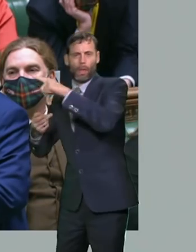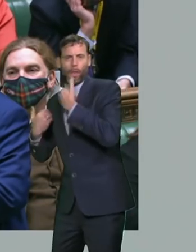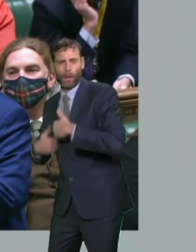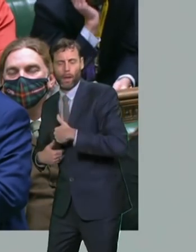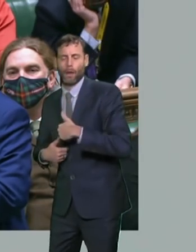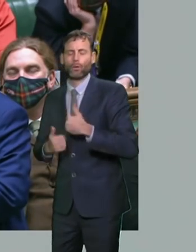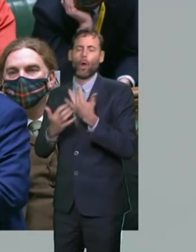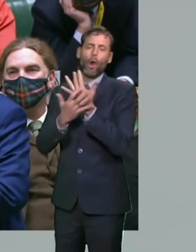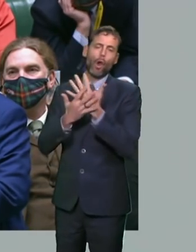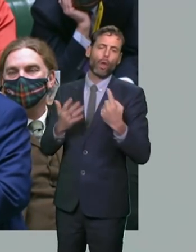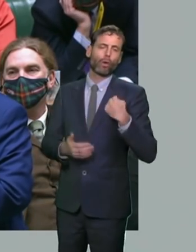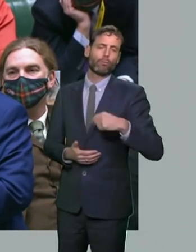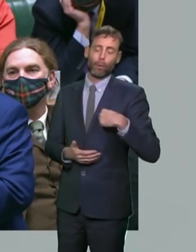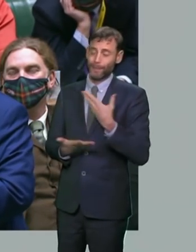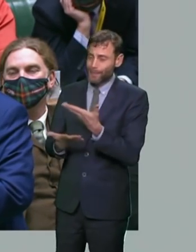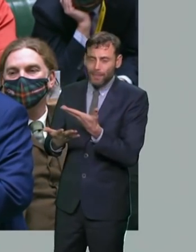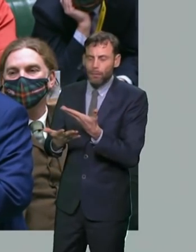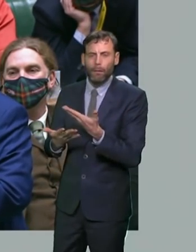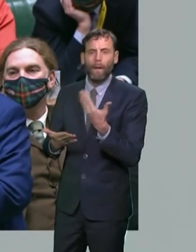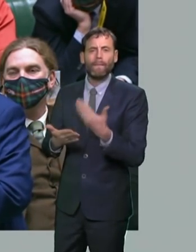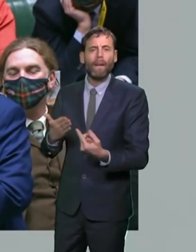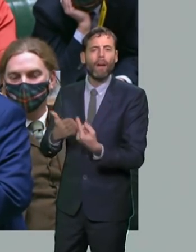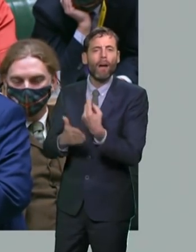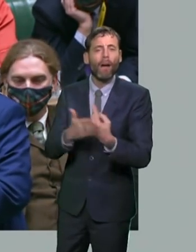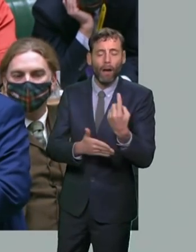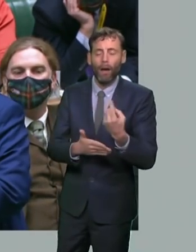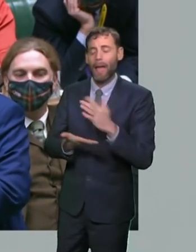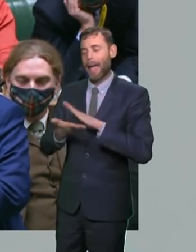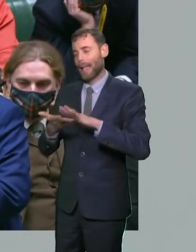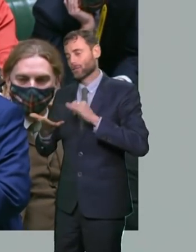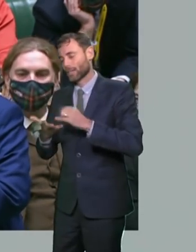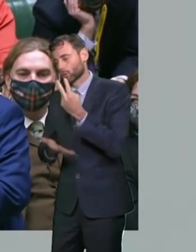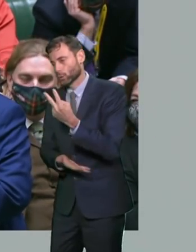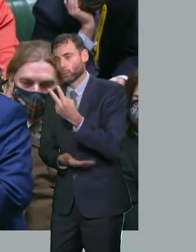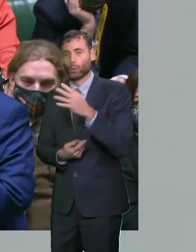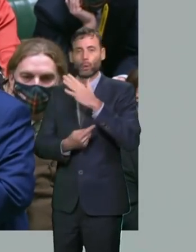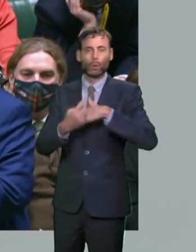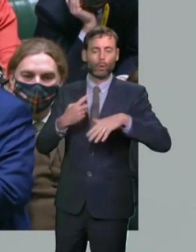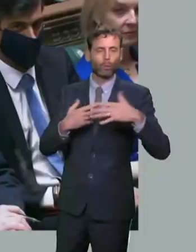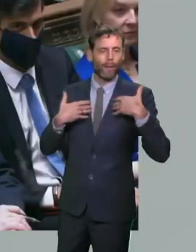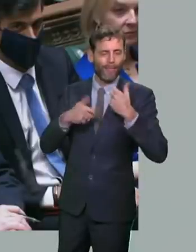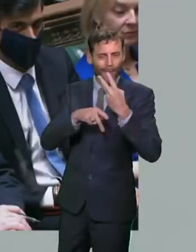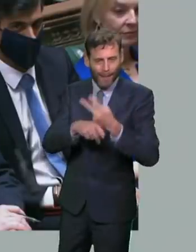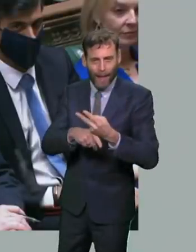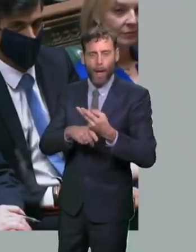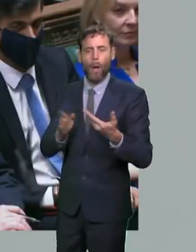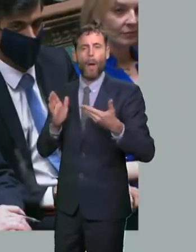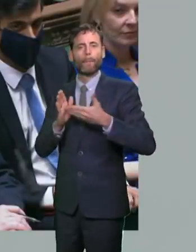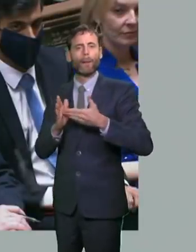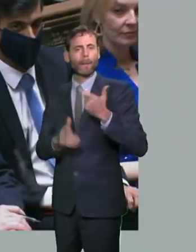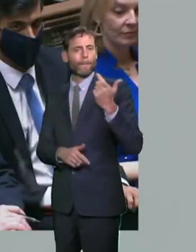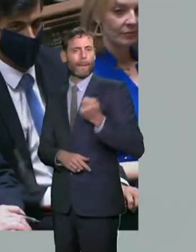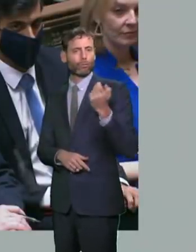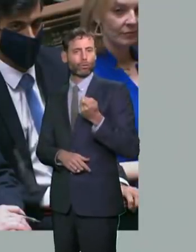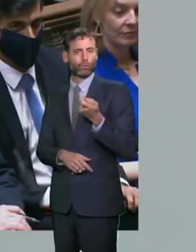promises, from HS2 to carbon capture, social care, the triple lock on pensions. And who can possibly